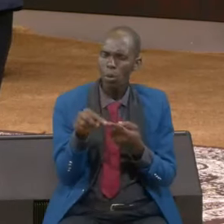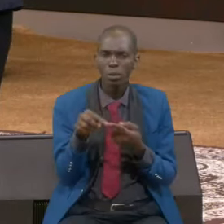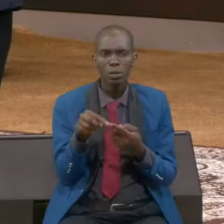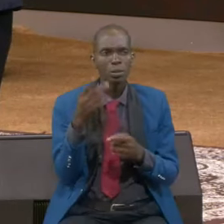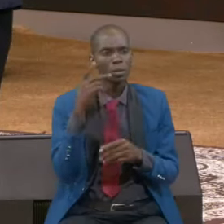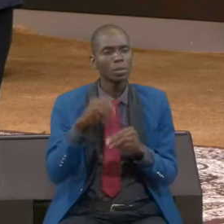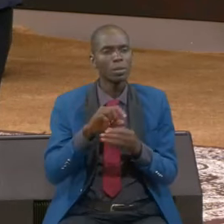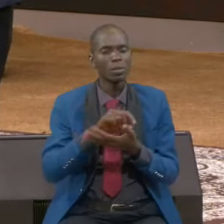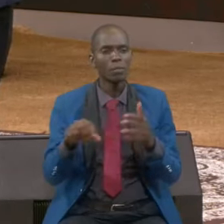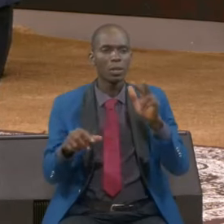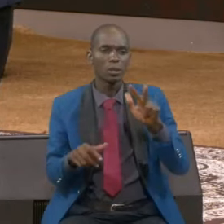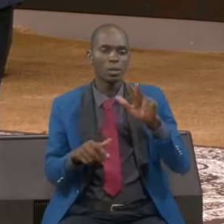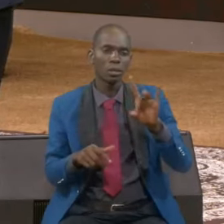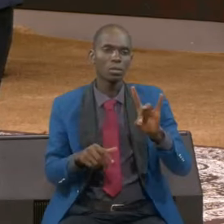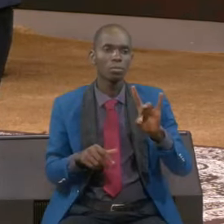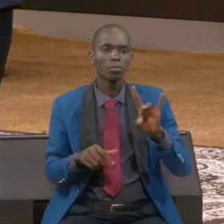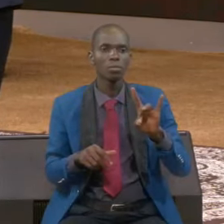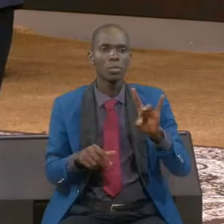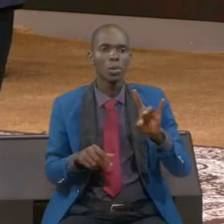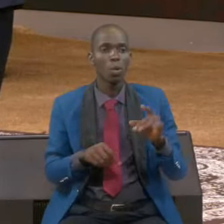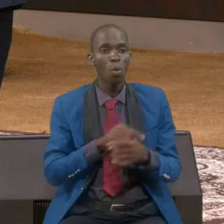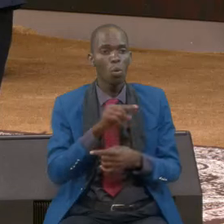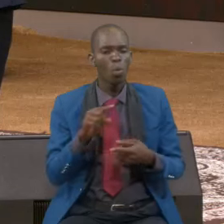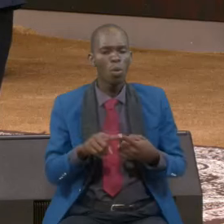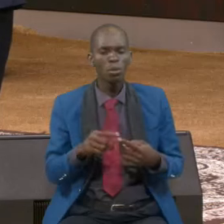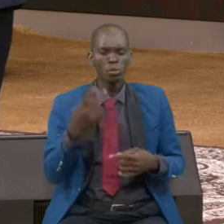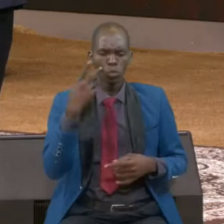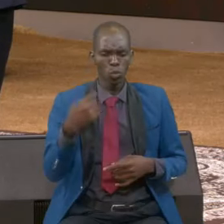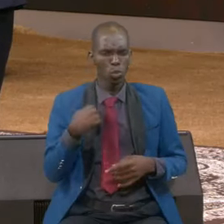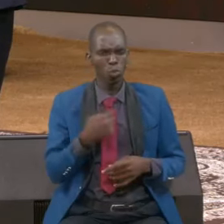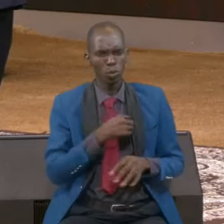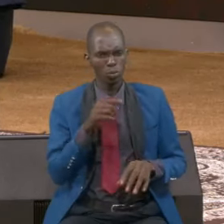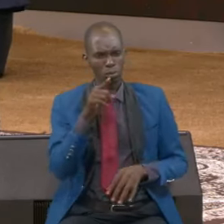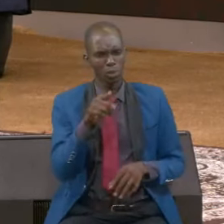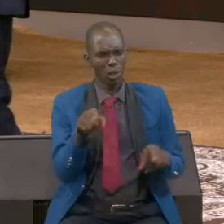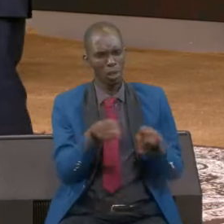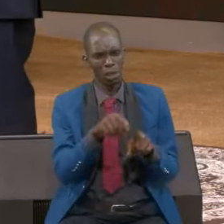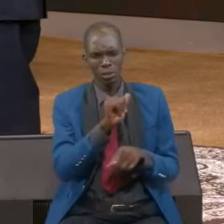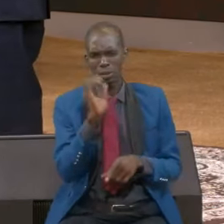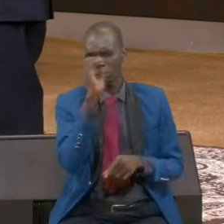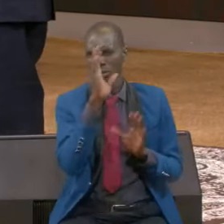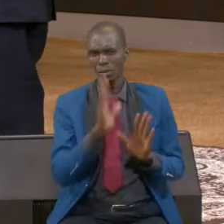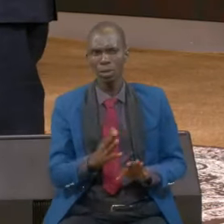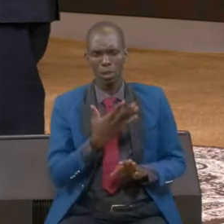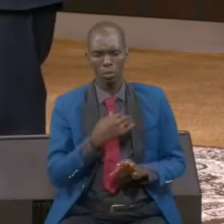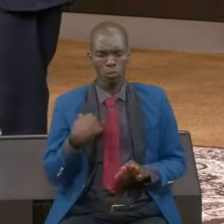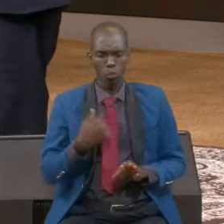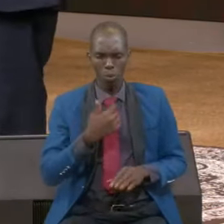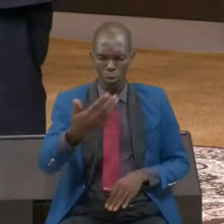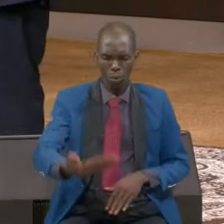38, when saw we thee a stranger, and took thee